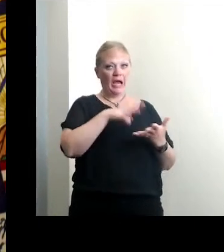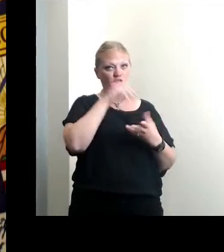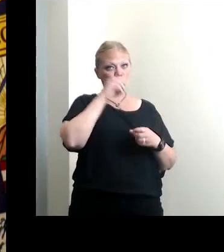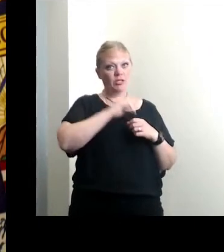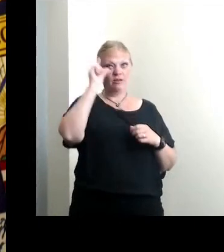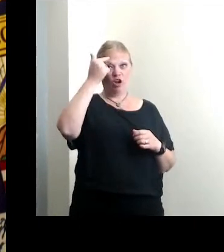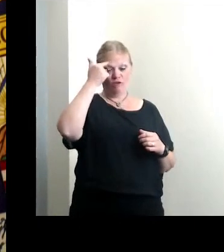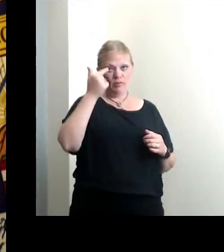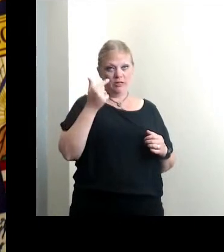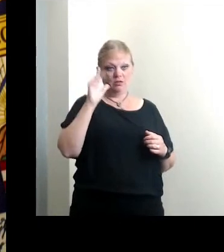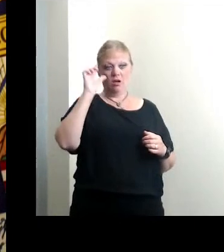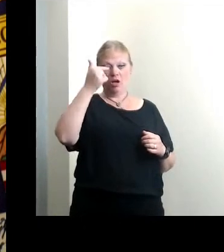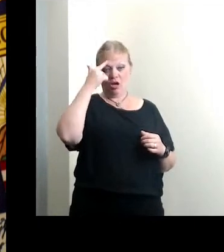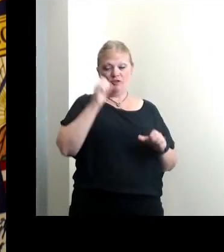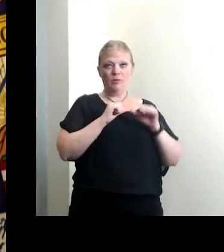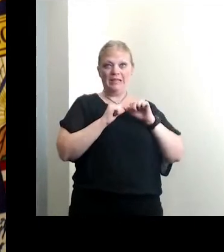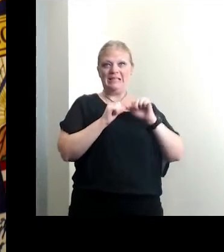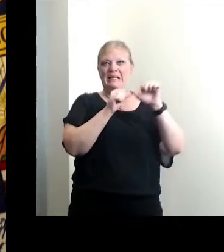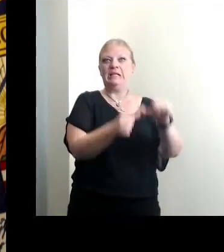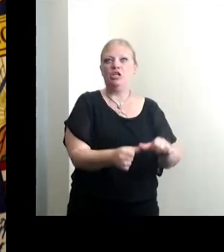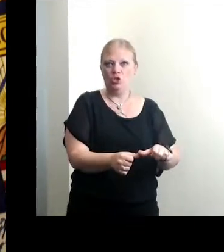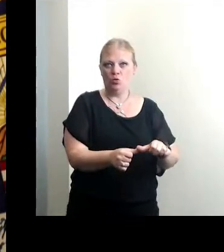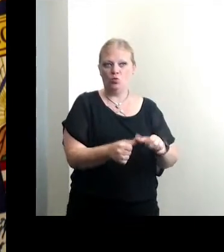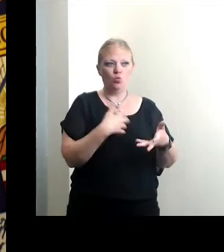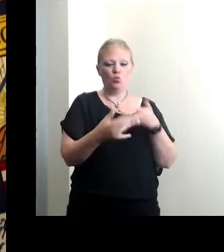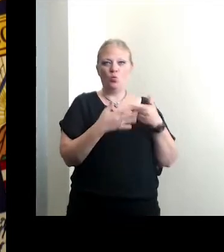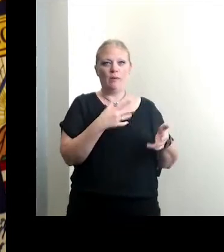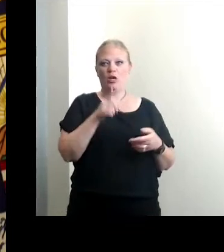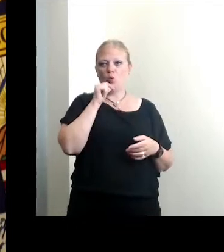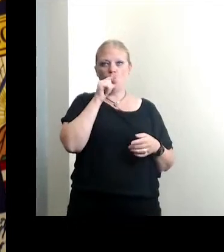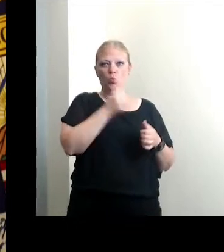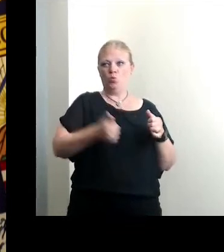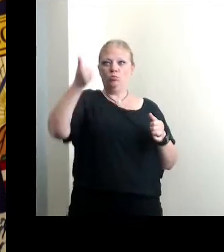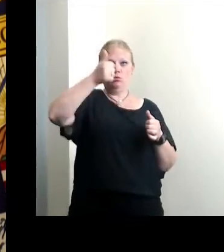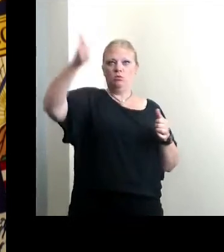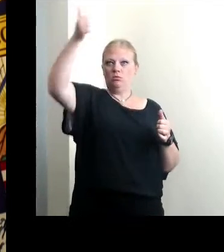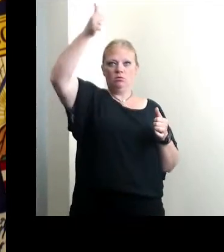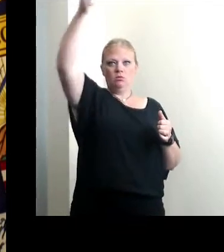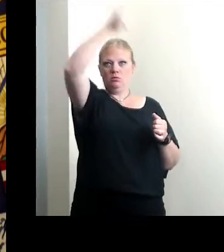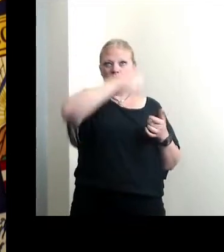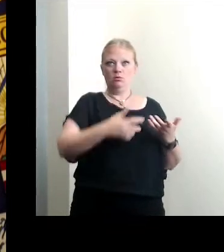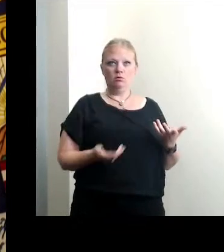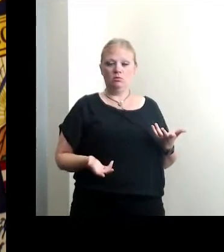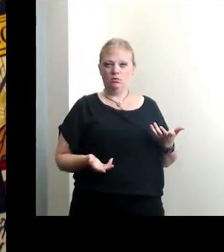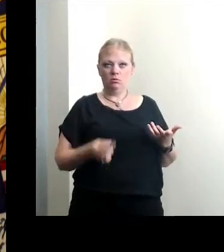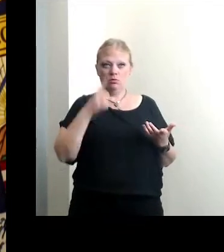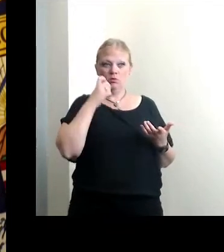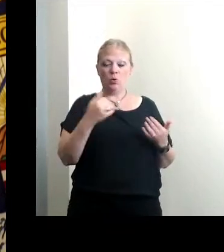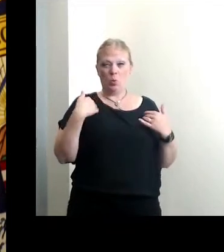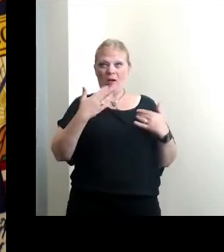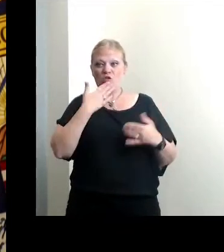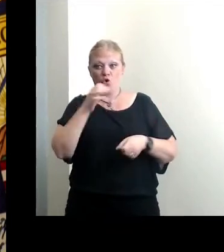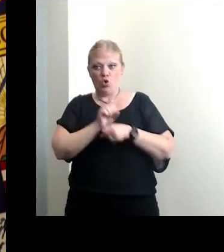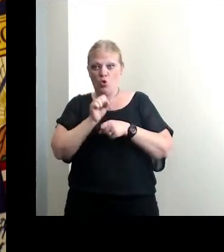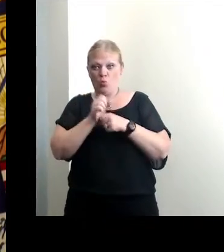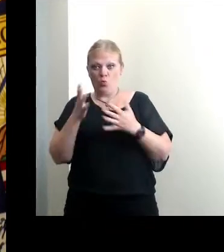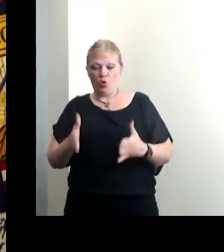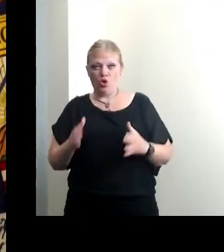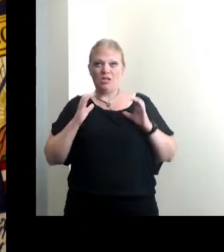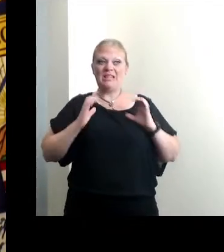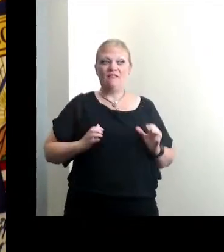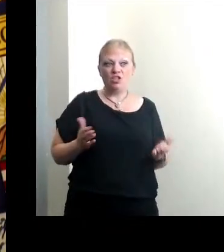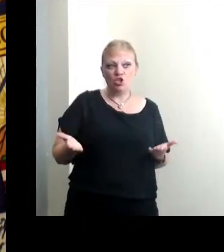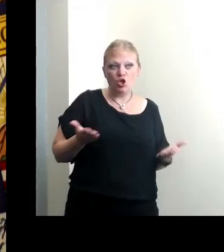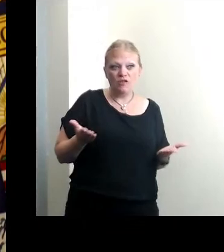that government continues no matter who's at the top. Because there are good workers, civil servants